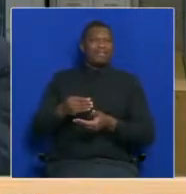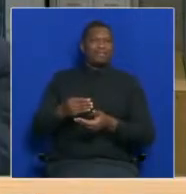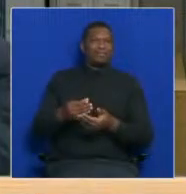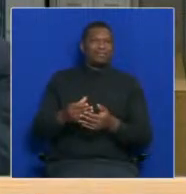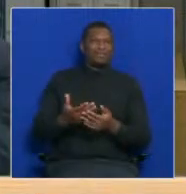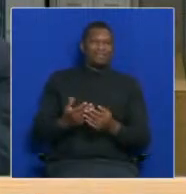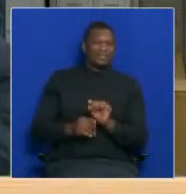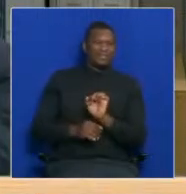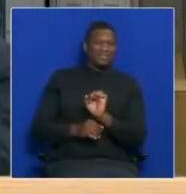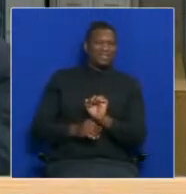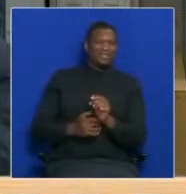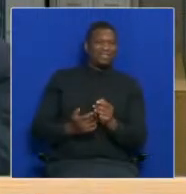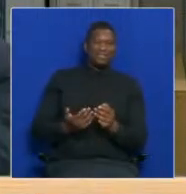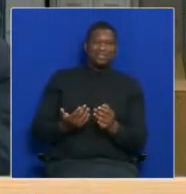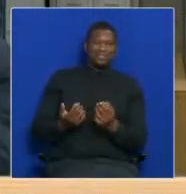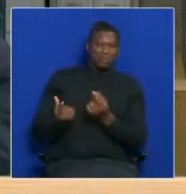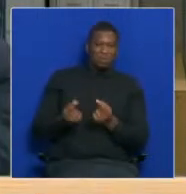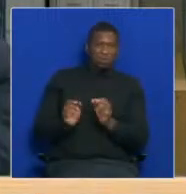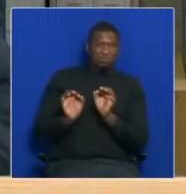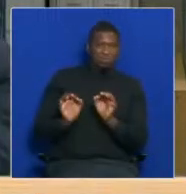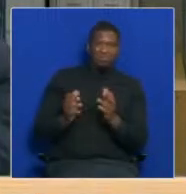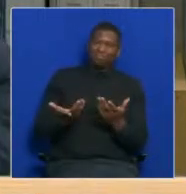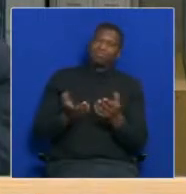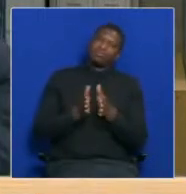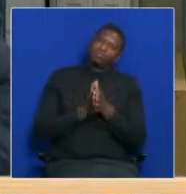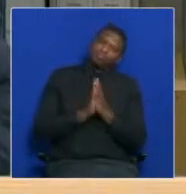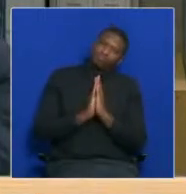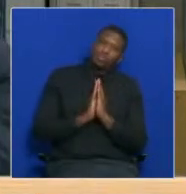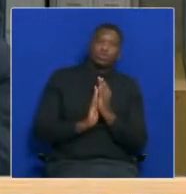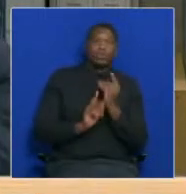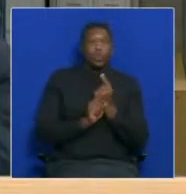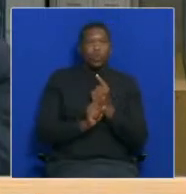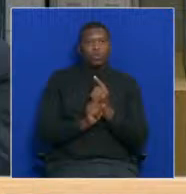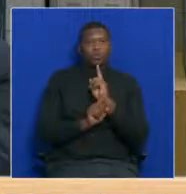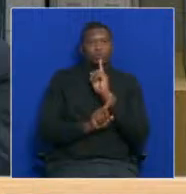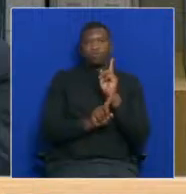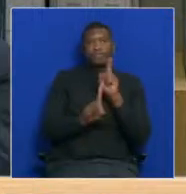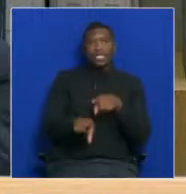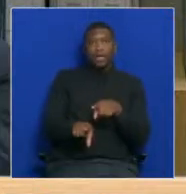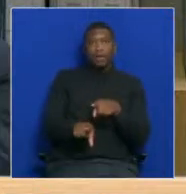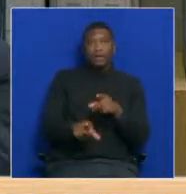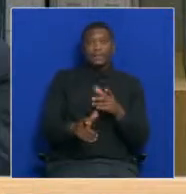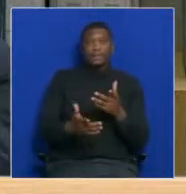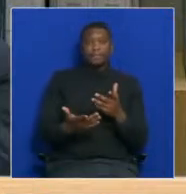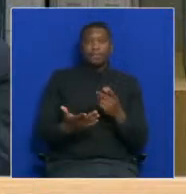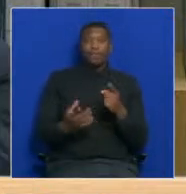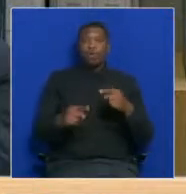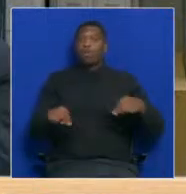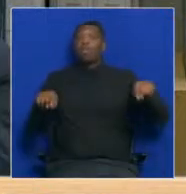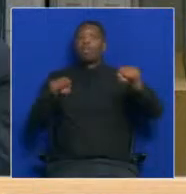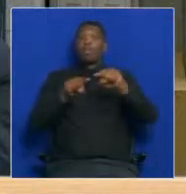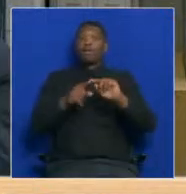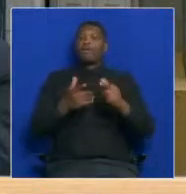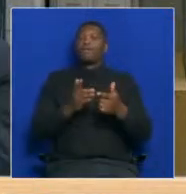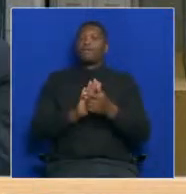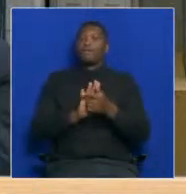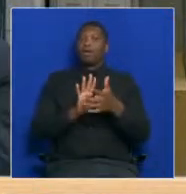always done. This is a request I've always directed at our attorneys, the Commission's